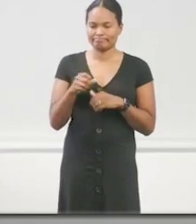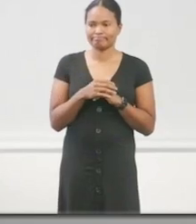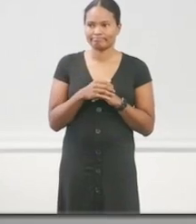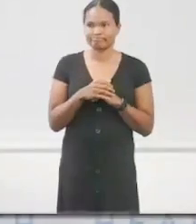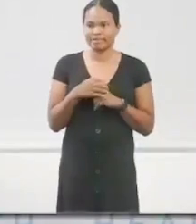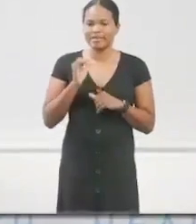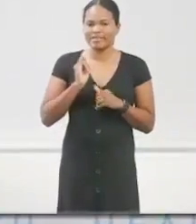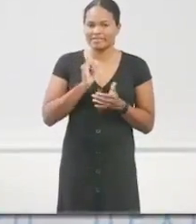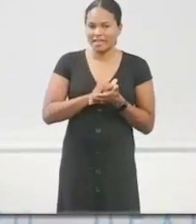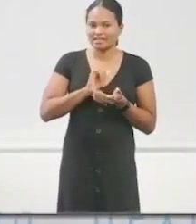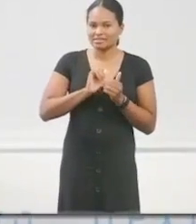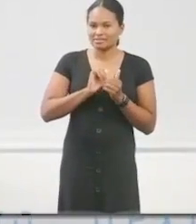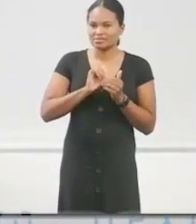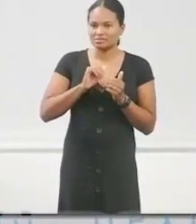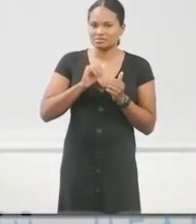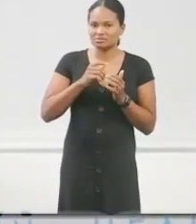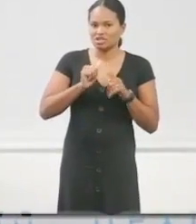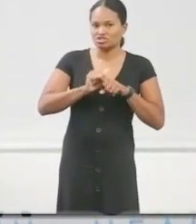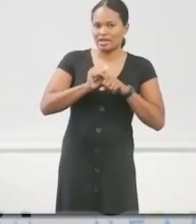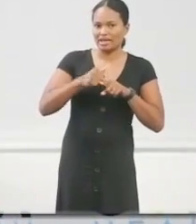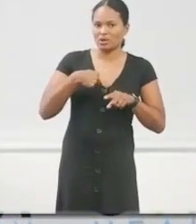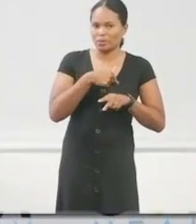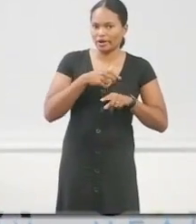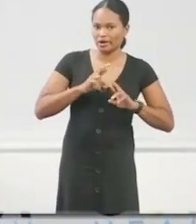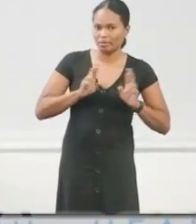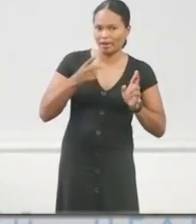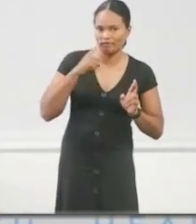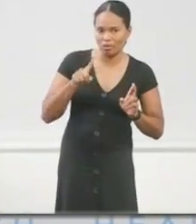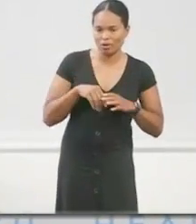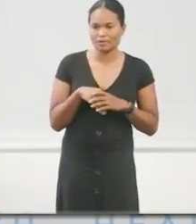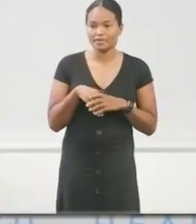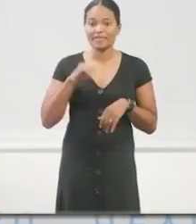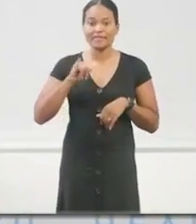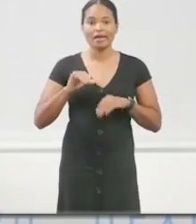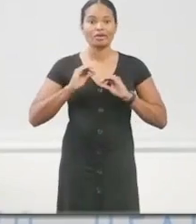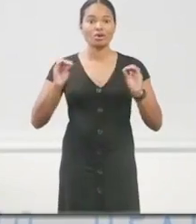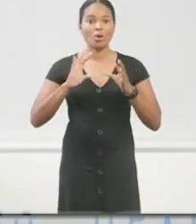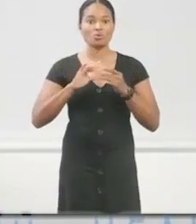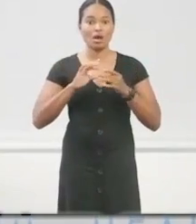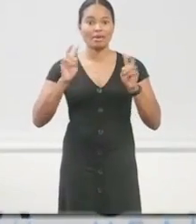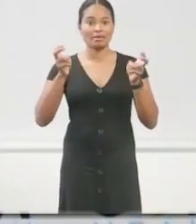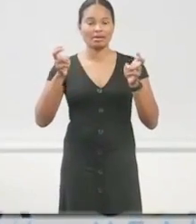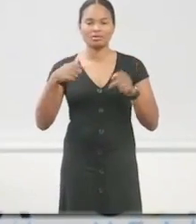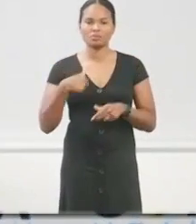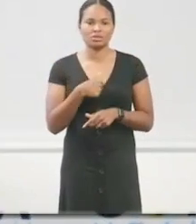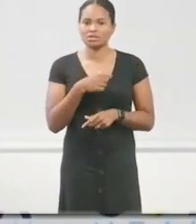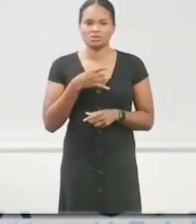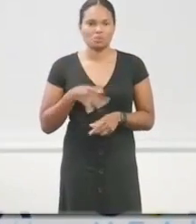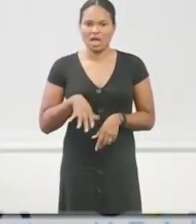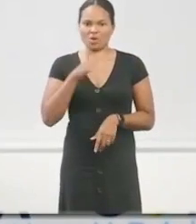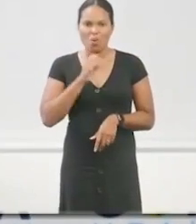media trainings as well. The no comment is very old-fashioned. We don't like that anymore.